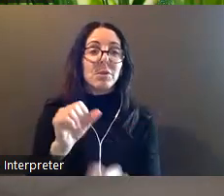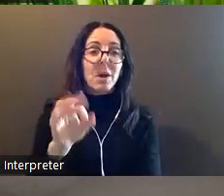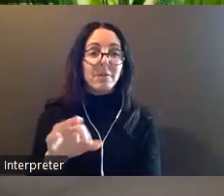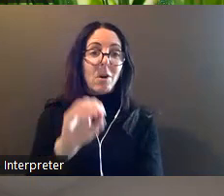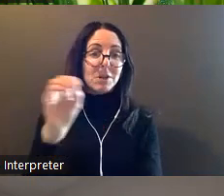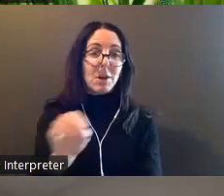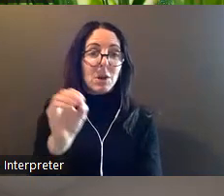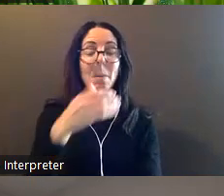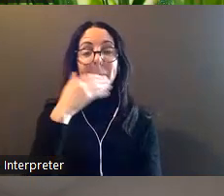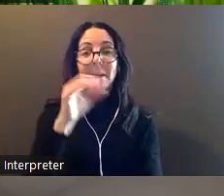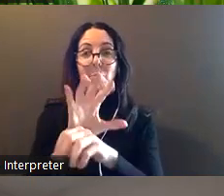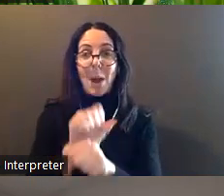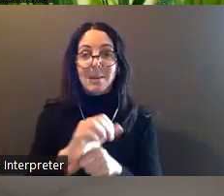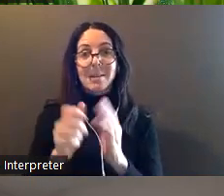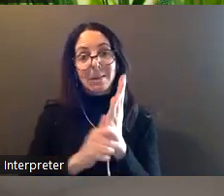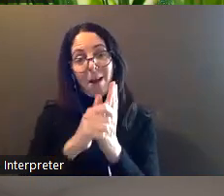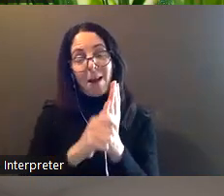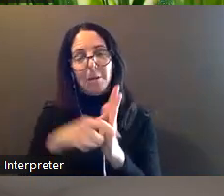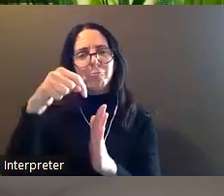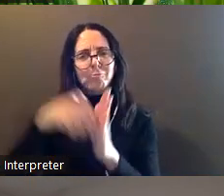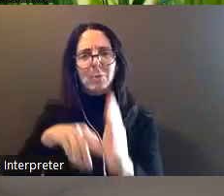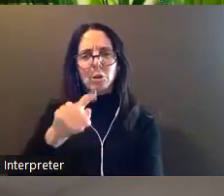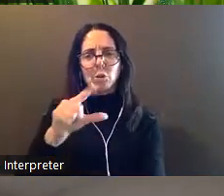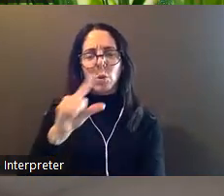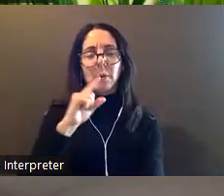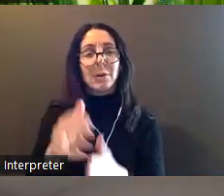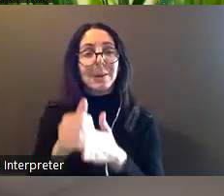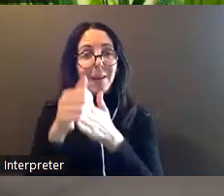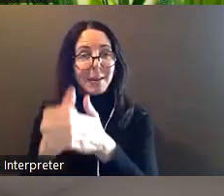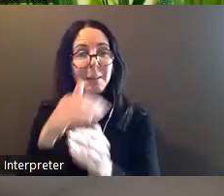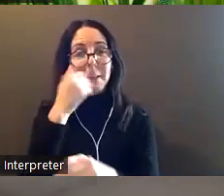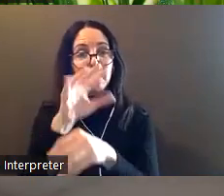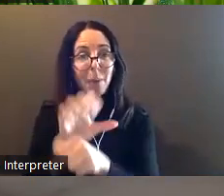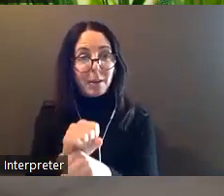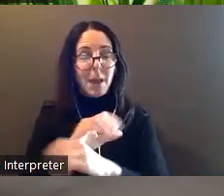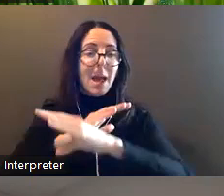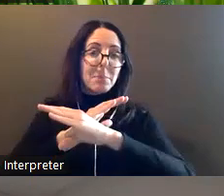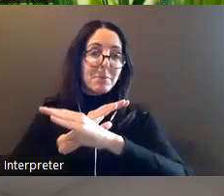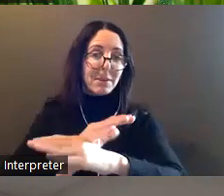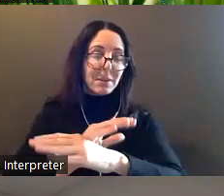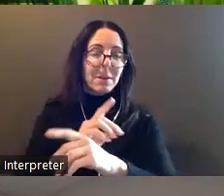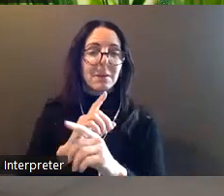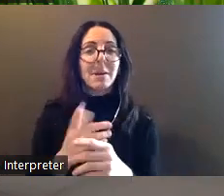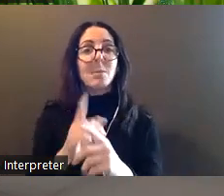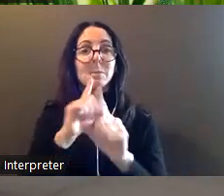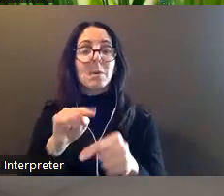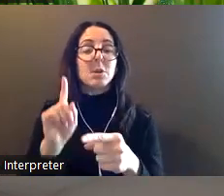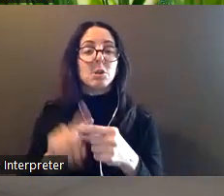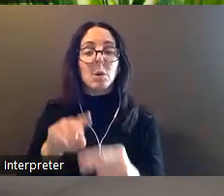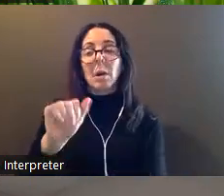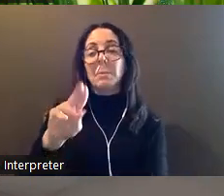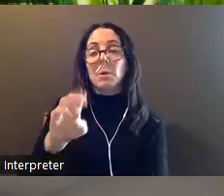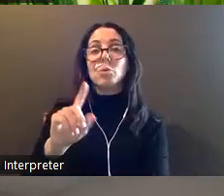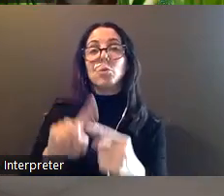Practice Guide is an in-depth tool for guiding best practices and preventing and addressing abuse and neglect of older